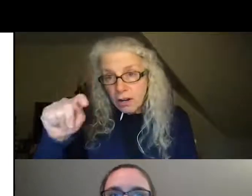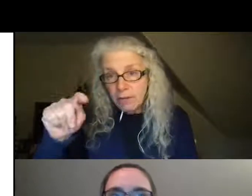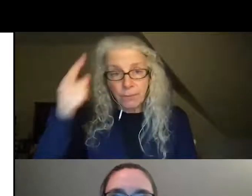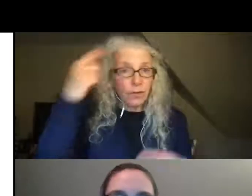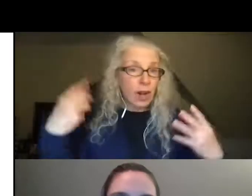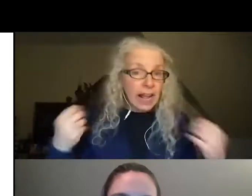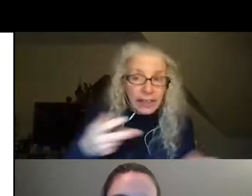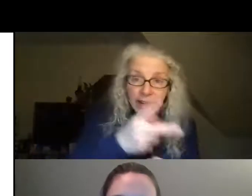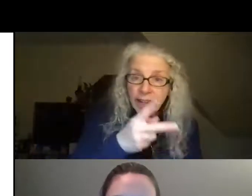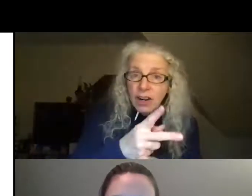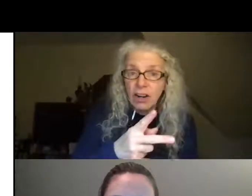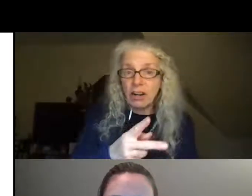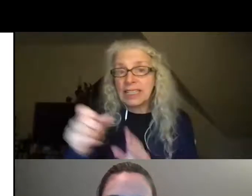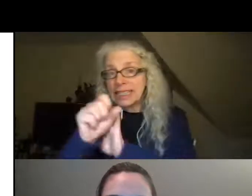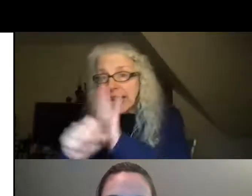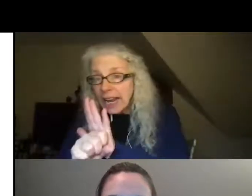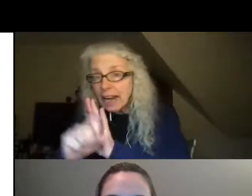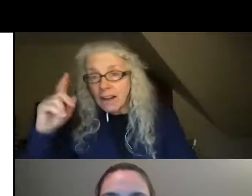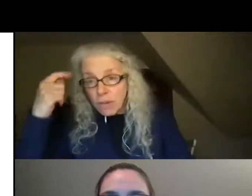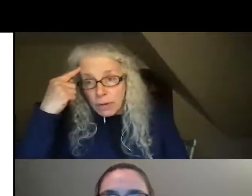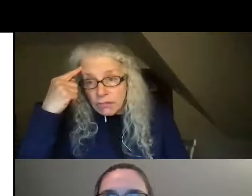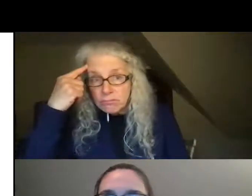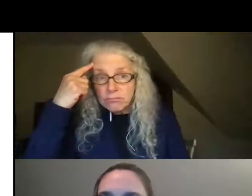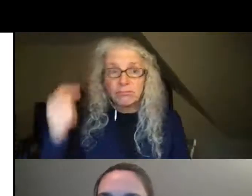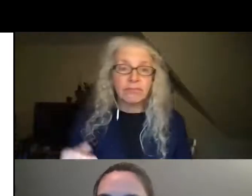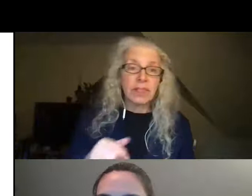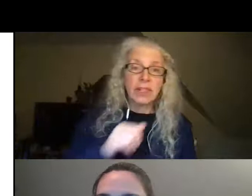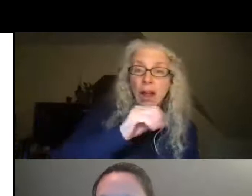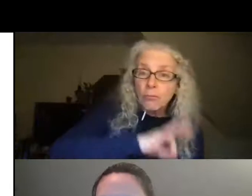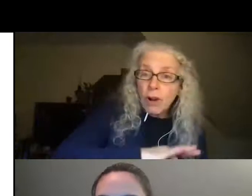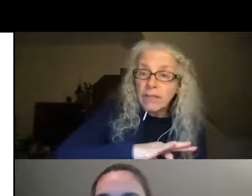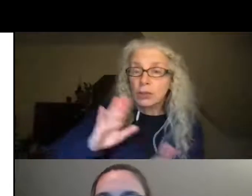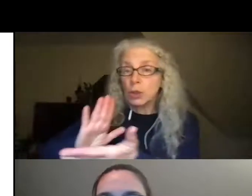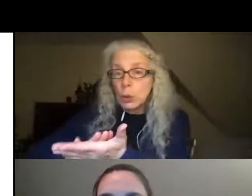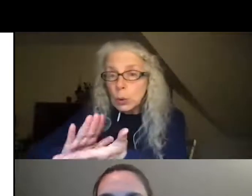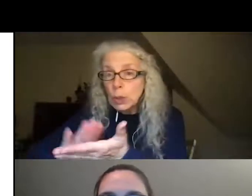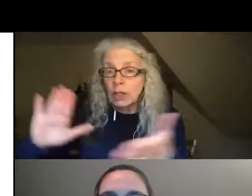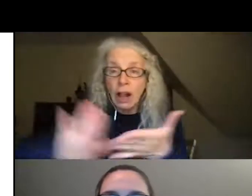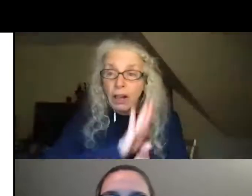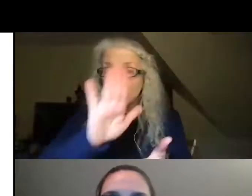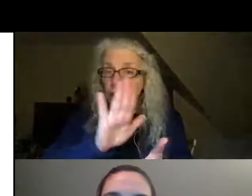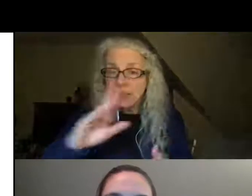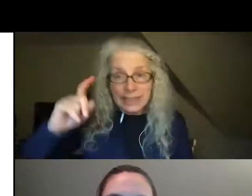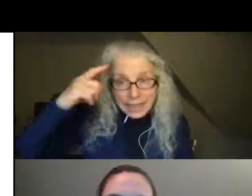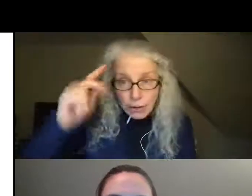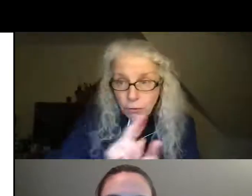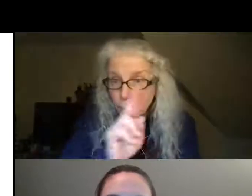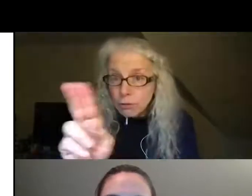providers, state and government agencies, nonprofits, schools, colleges, state